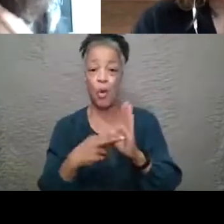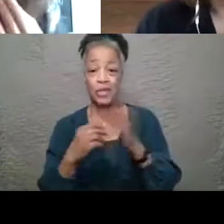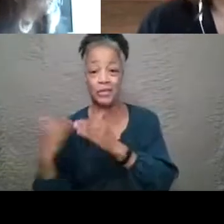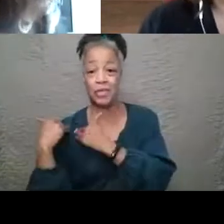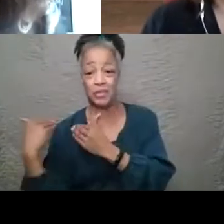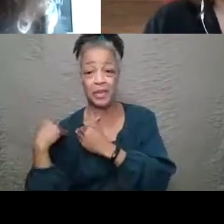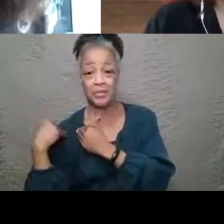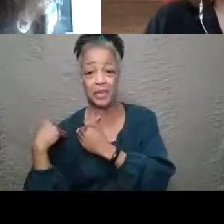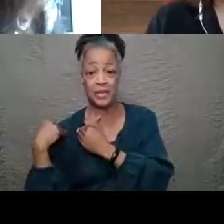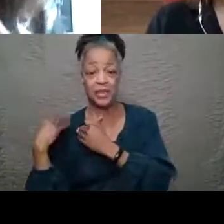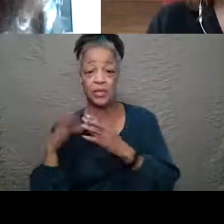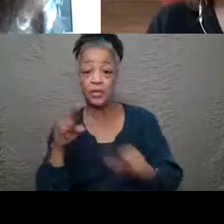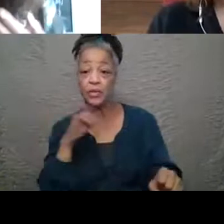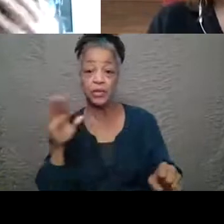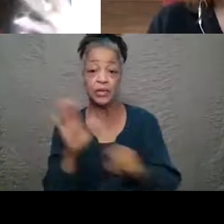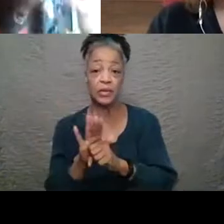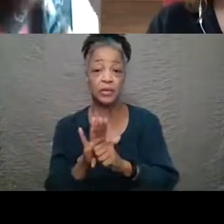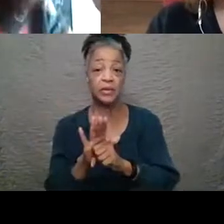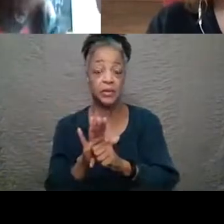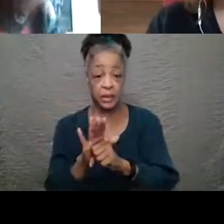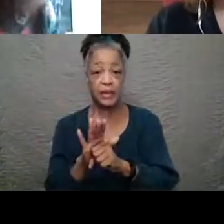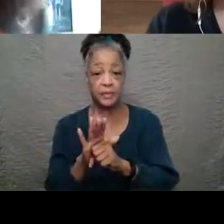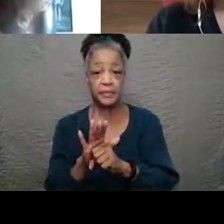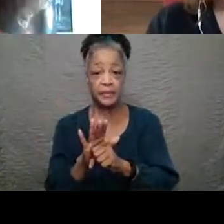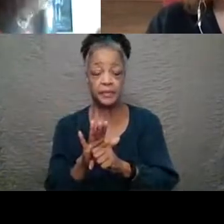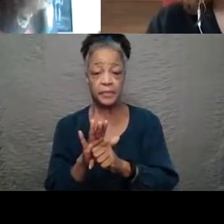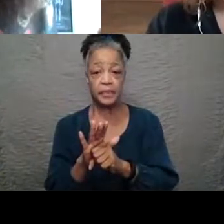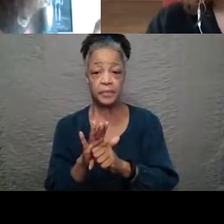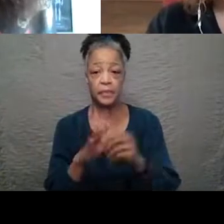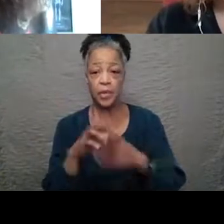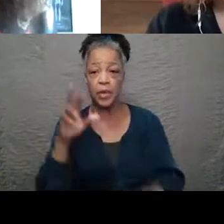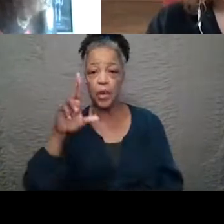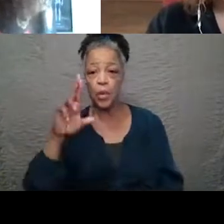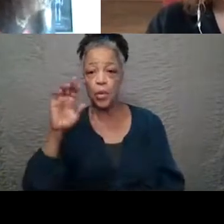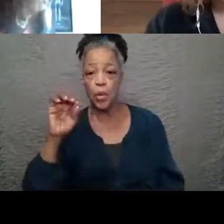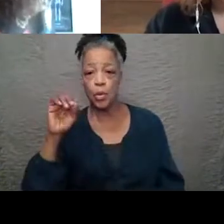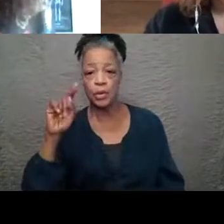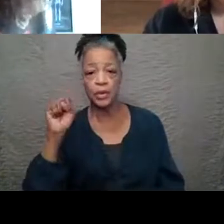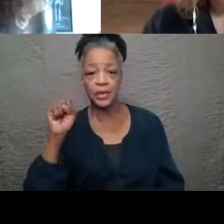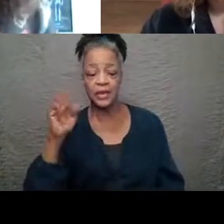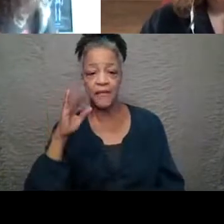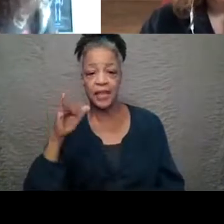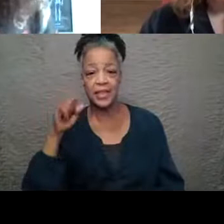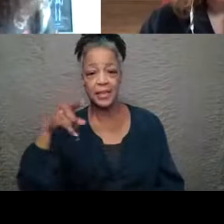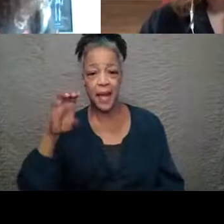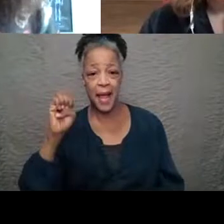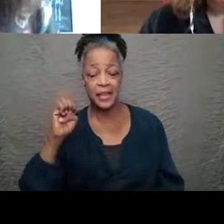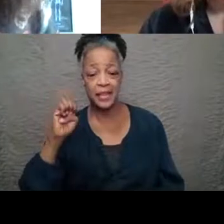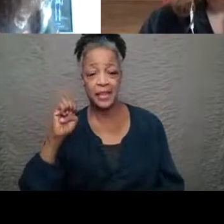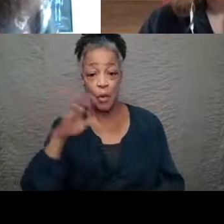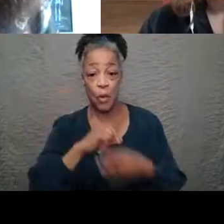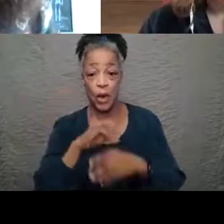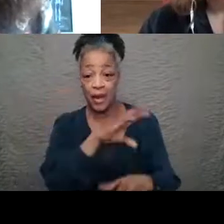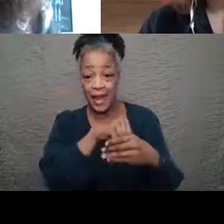are to ensure that the roots of this, of these spaces that we inhabit